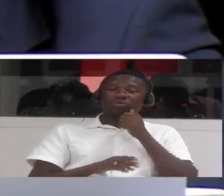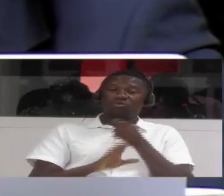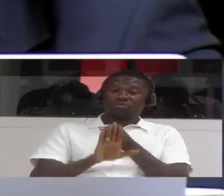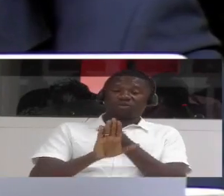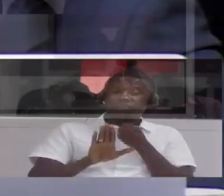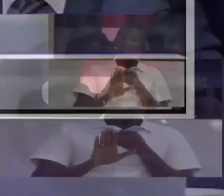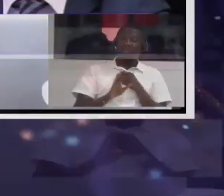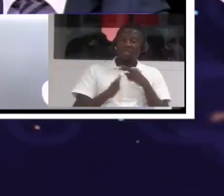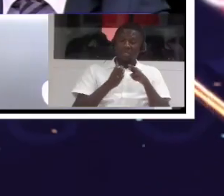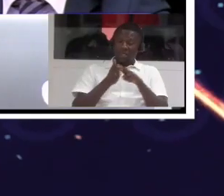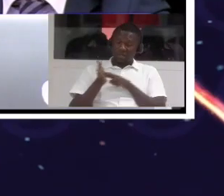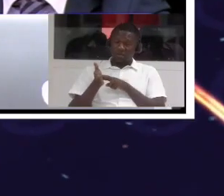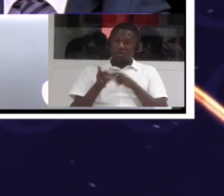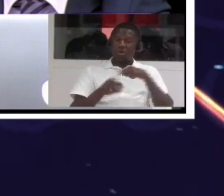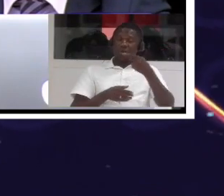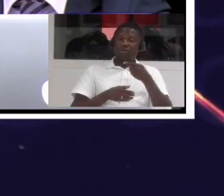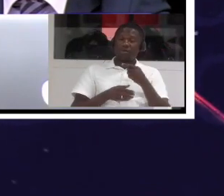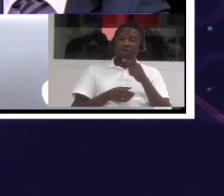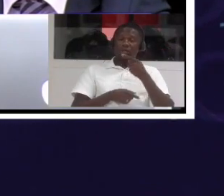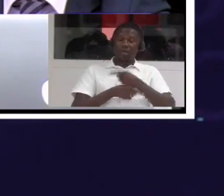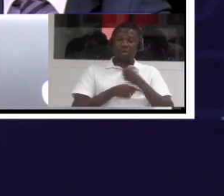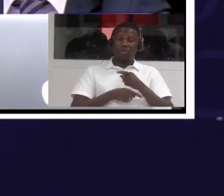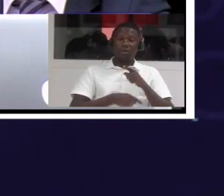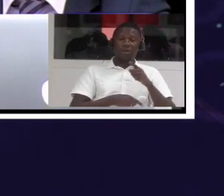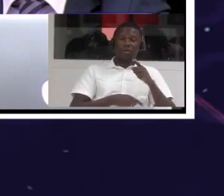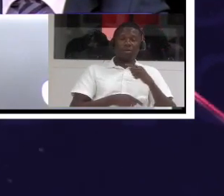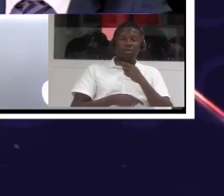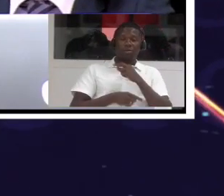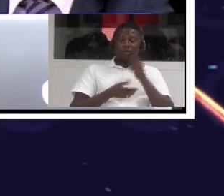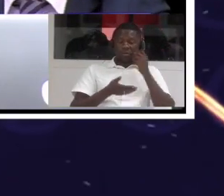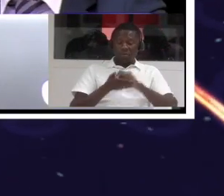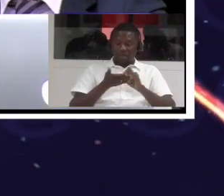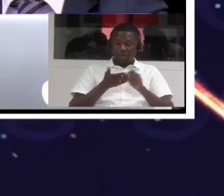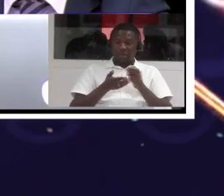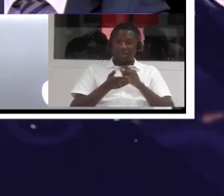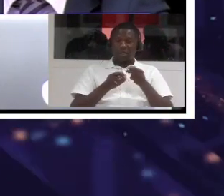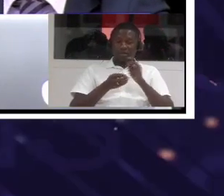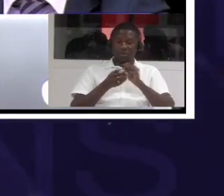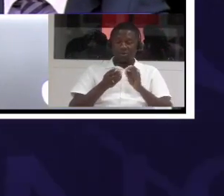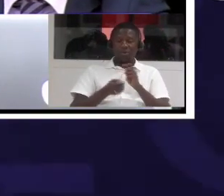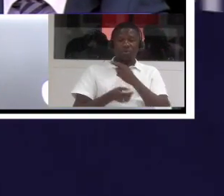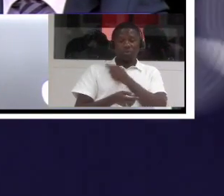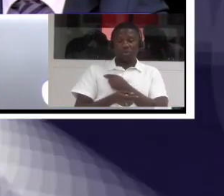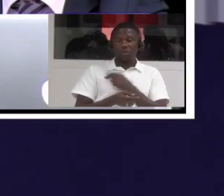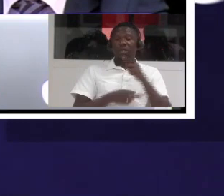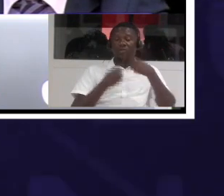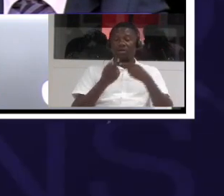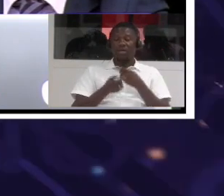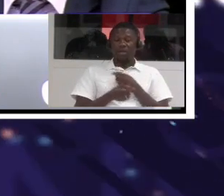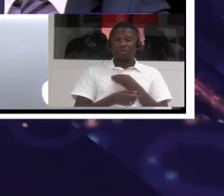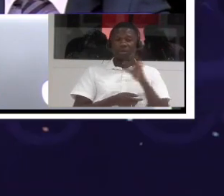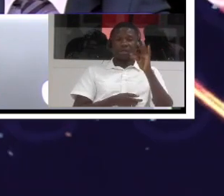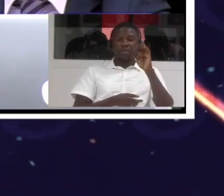the registration of Gambia Press Union, and later they had the Telegraph Act, was